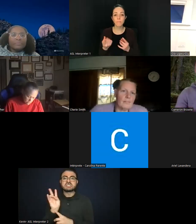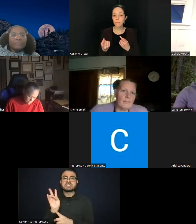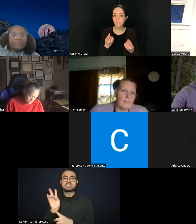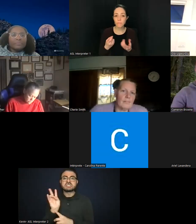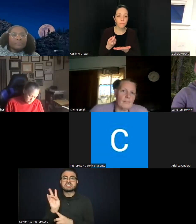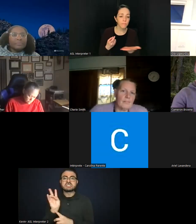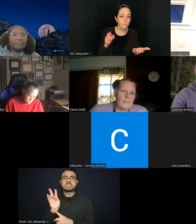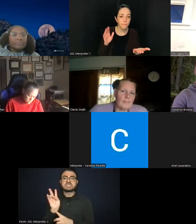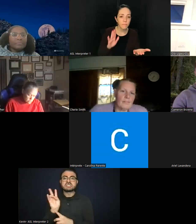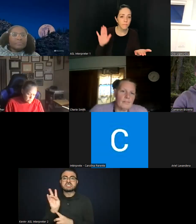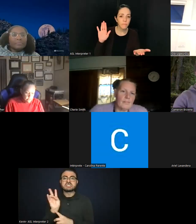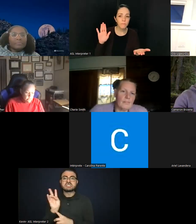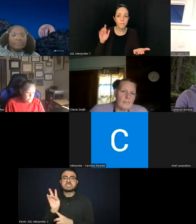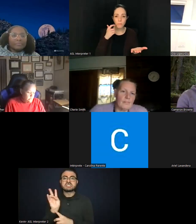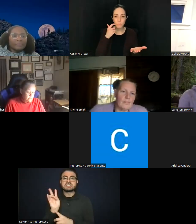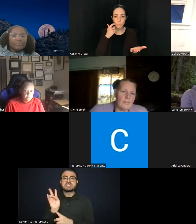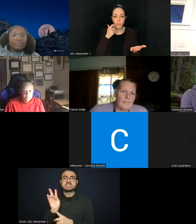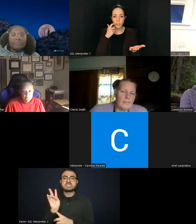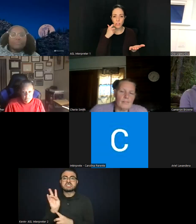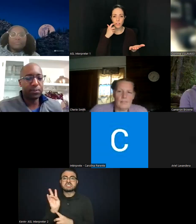Okay, moving on to